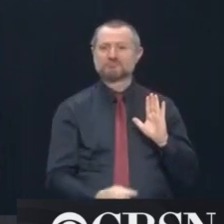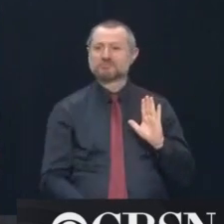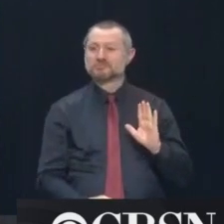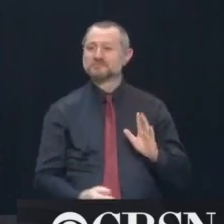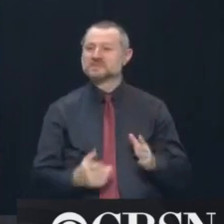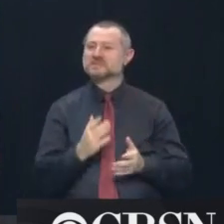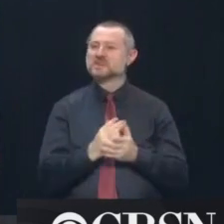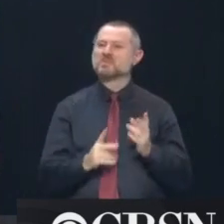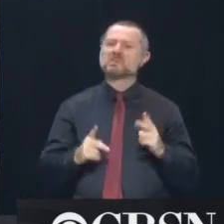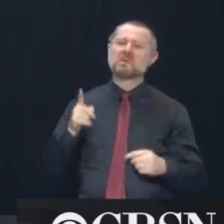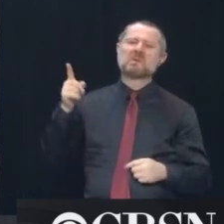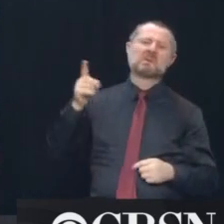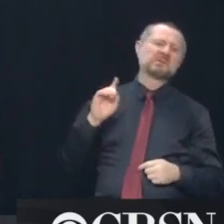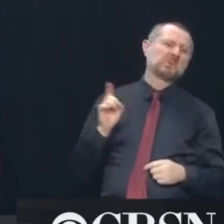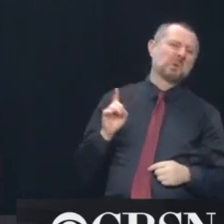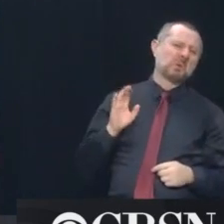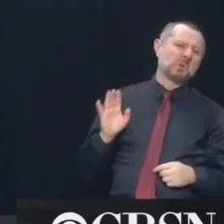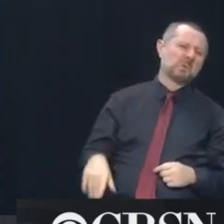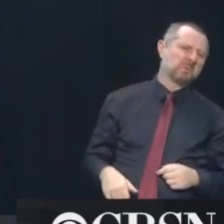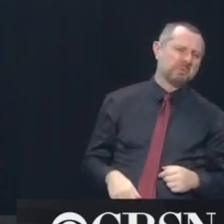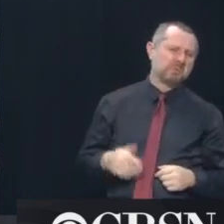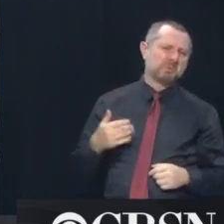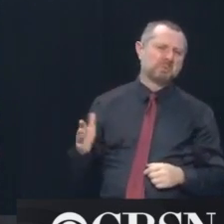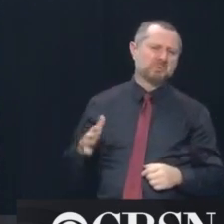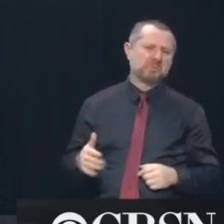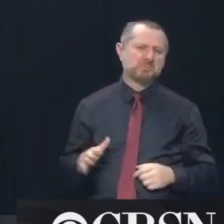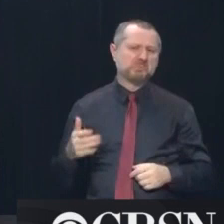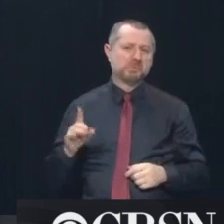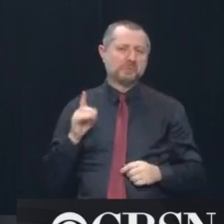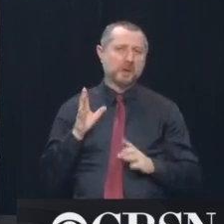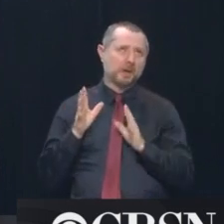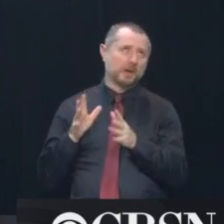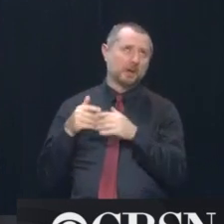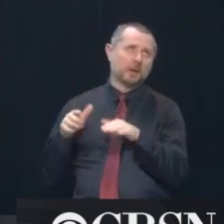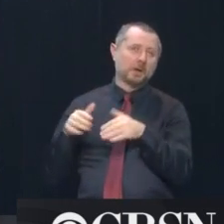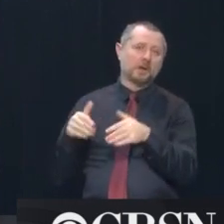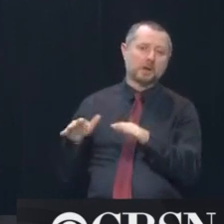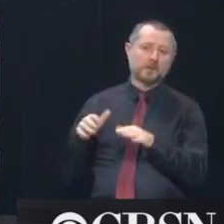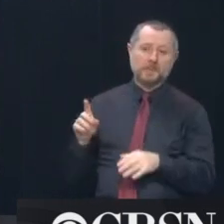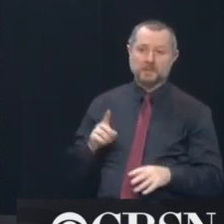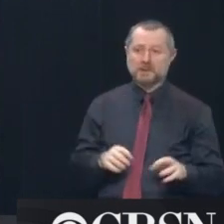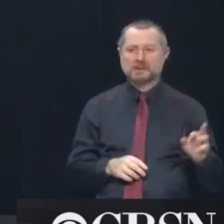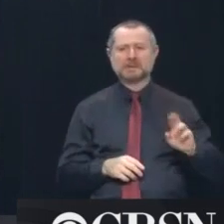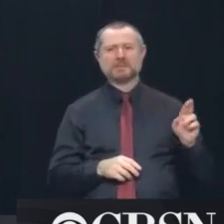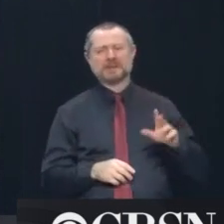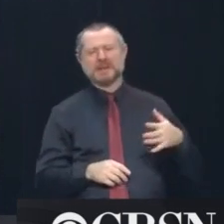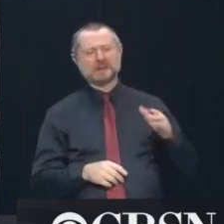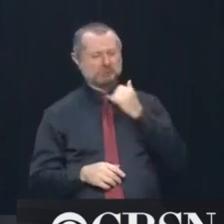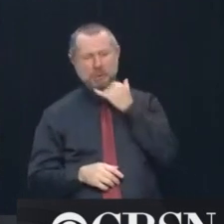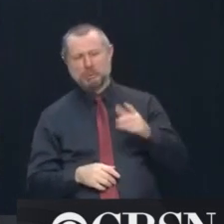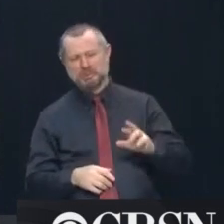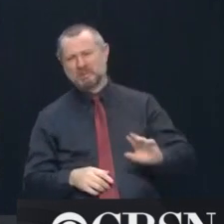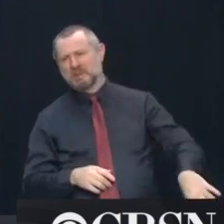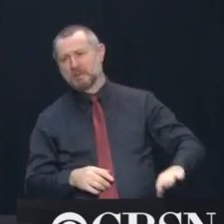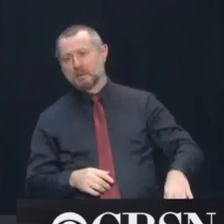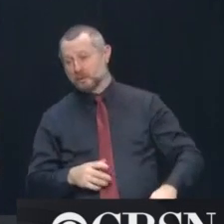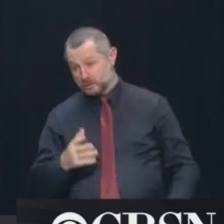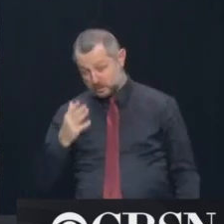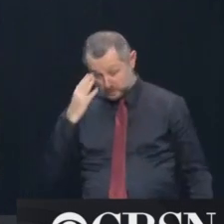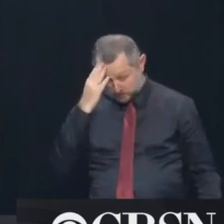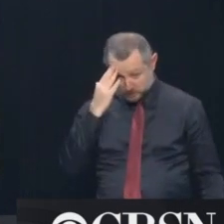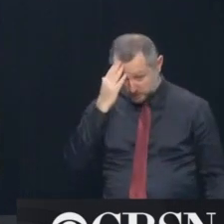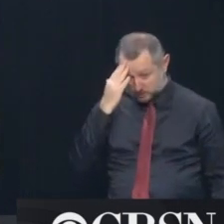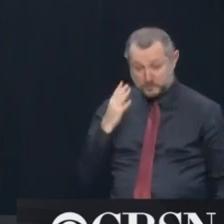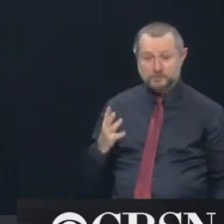that's a Democrat saying that. You know, those Democrats. Oh, that's a Republican saying, you know, those Republicans. Both are saying the same